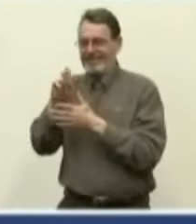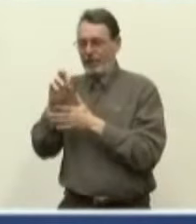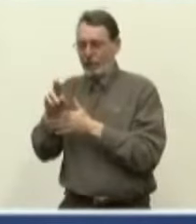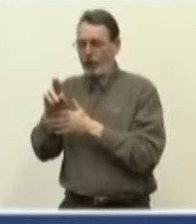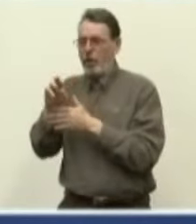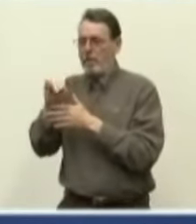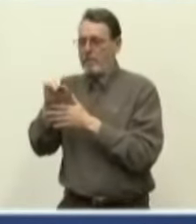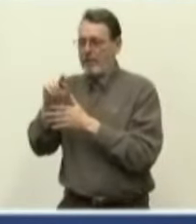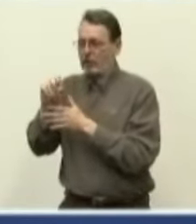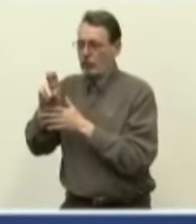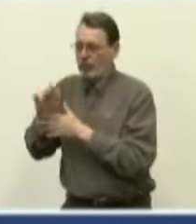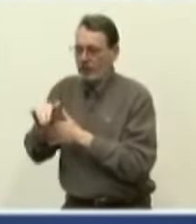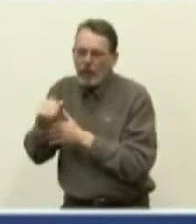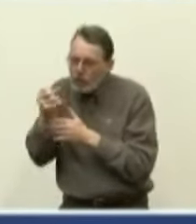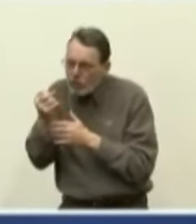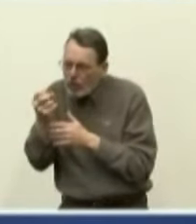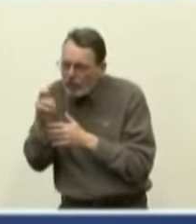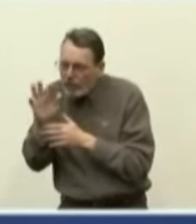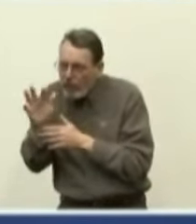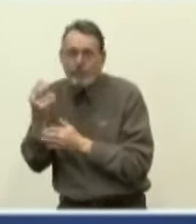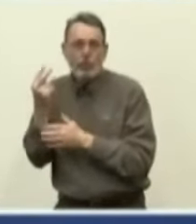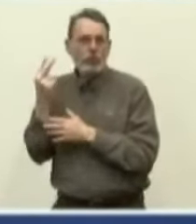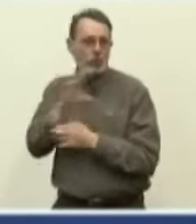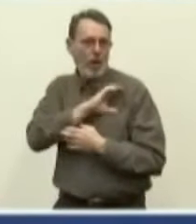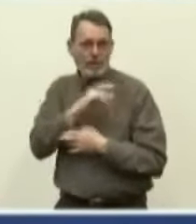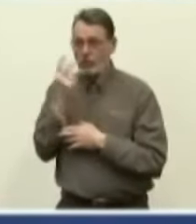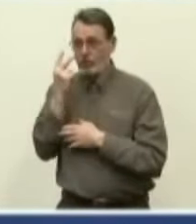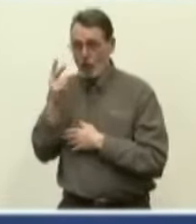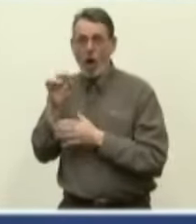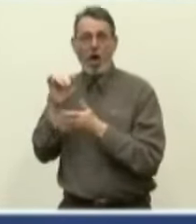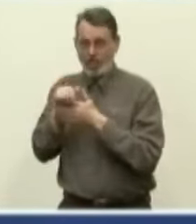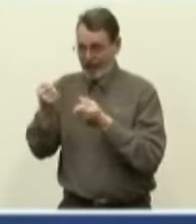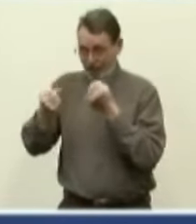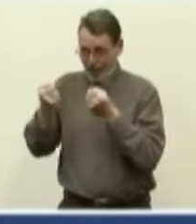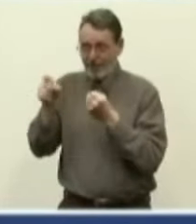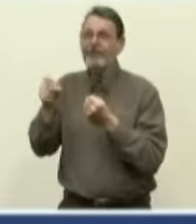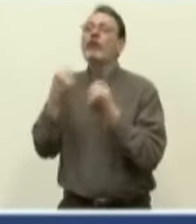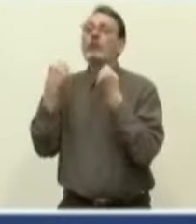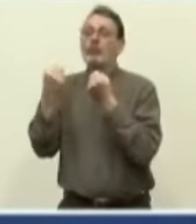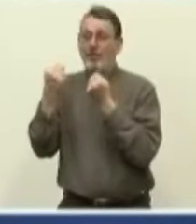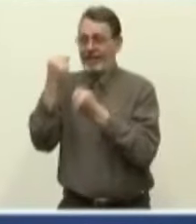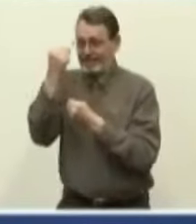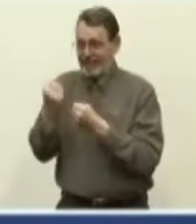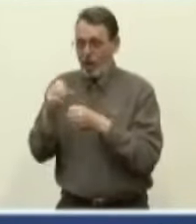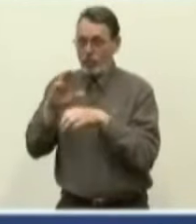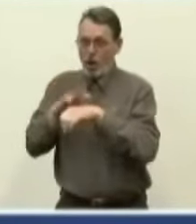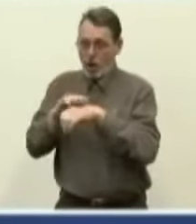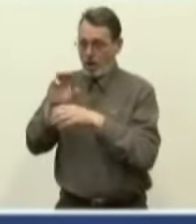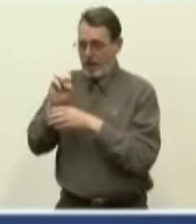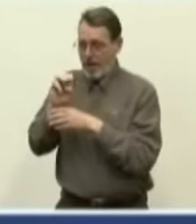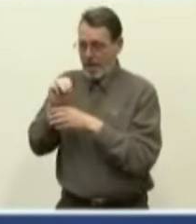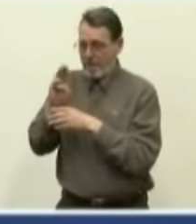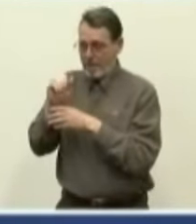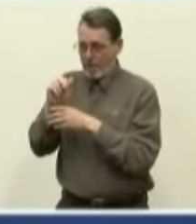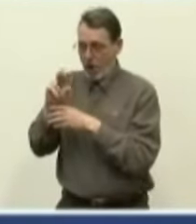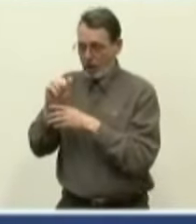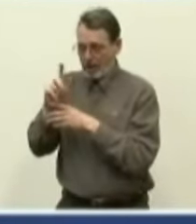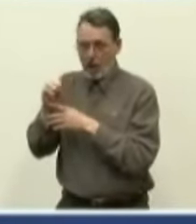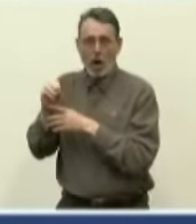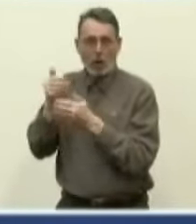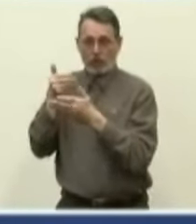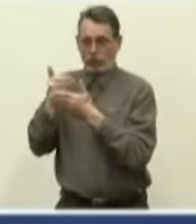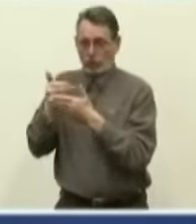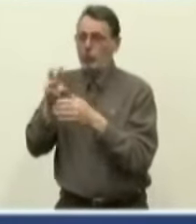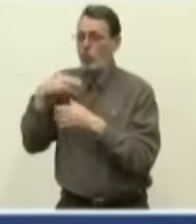two plainclothes officers observed the vehicle driving southbound on Embarcadero approaching Washington Street. The